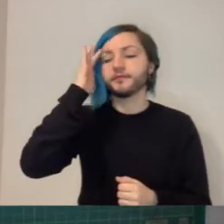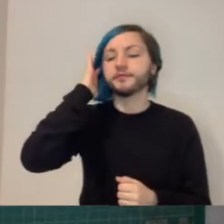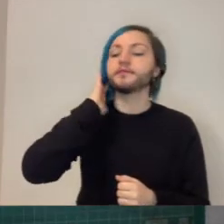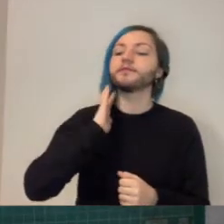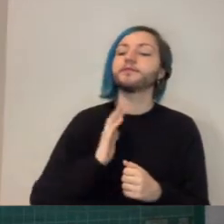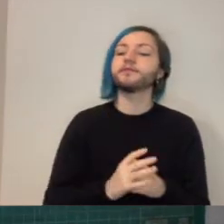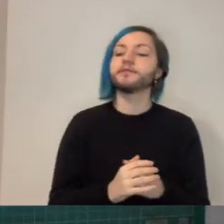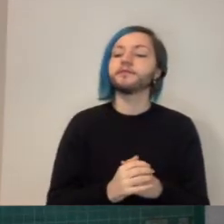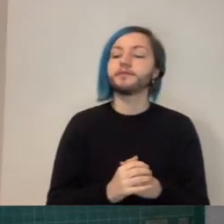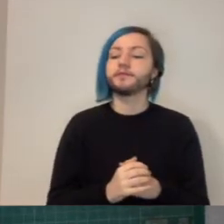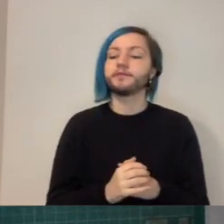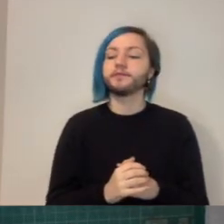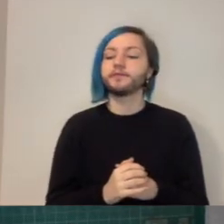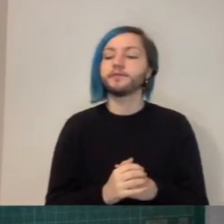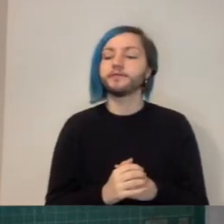And I can